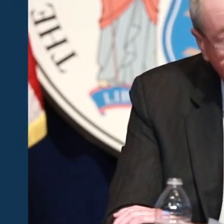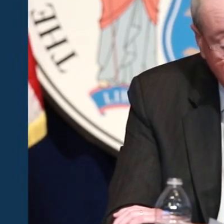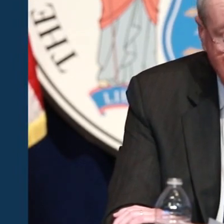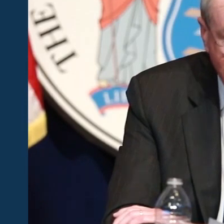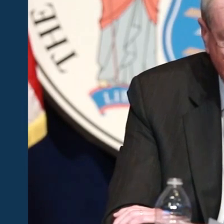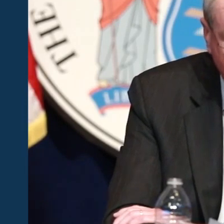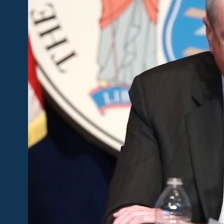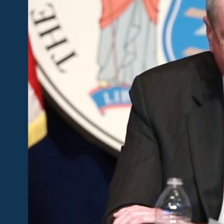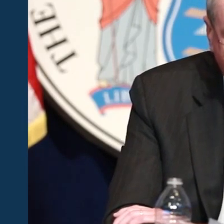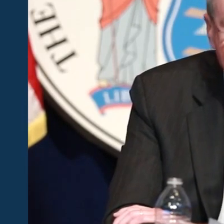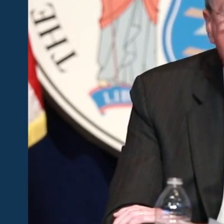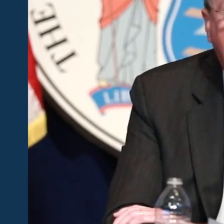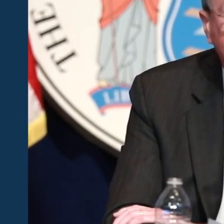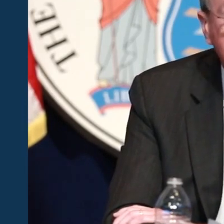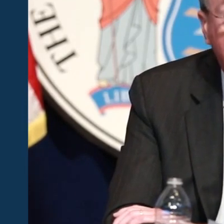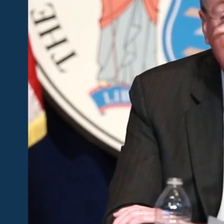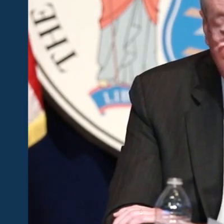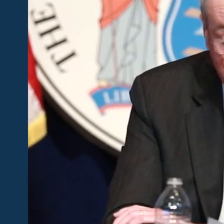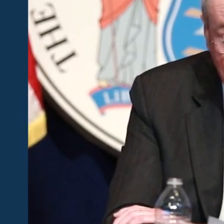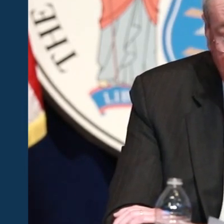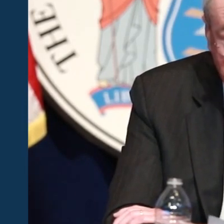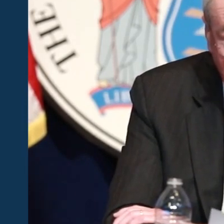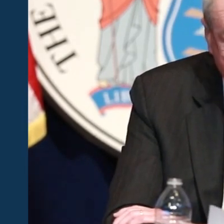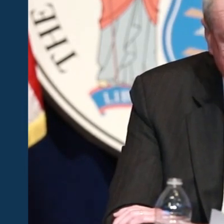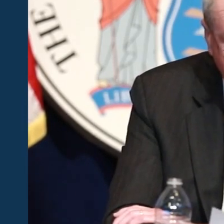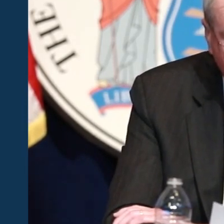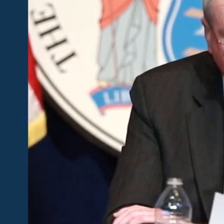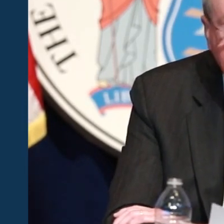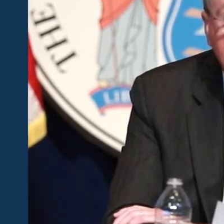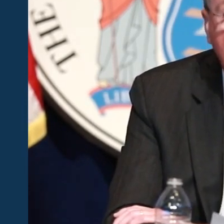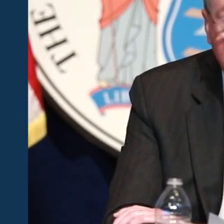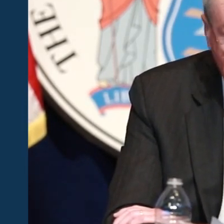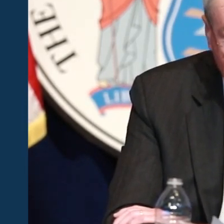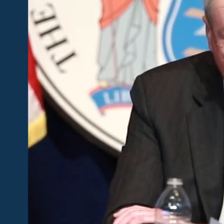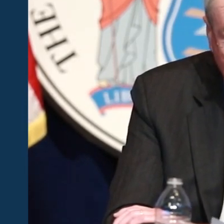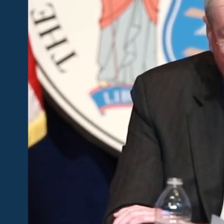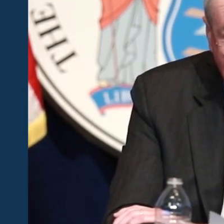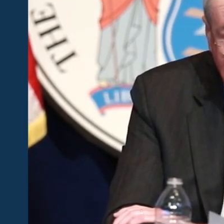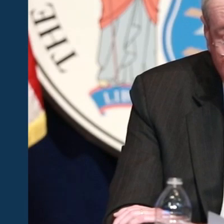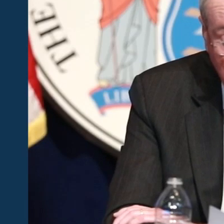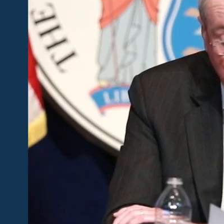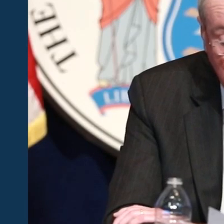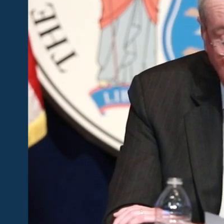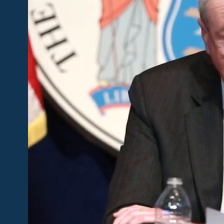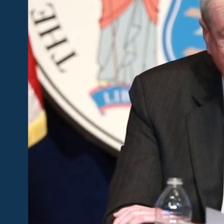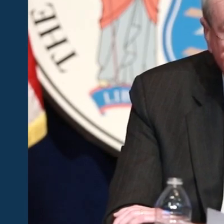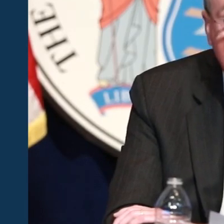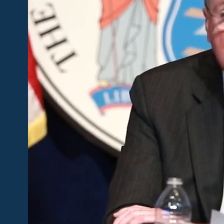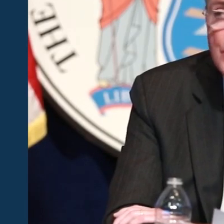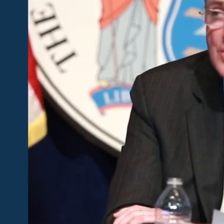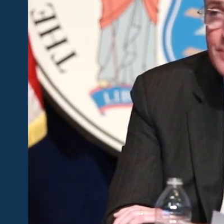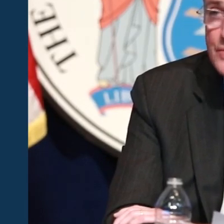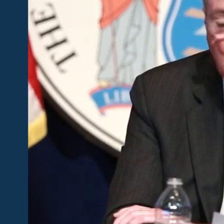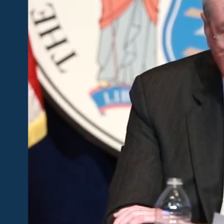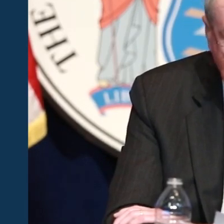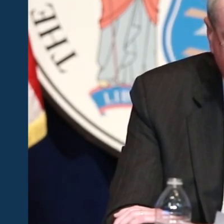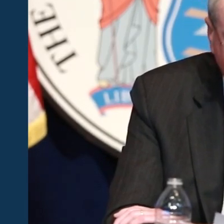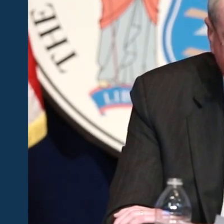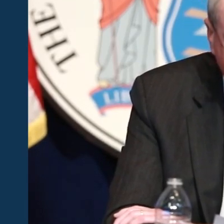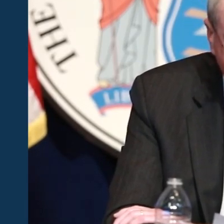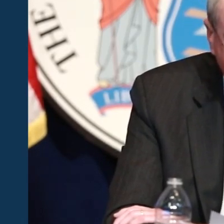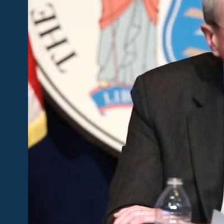I will continue to push for more. I thank President Trump, Vice President Pence, and the entire team at the White House for continuing to be receptive to